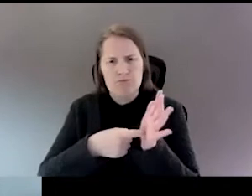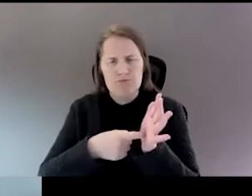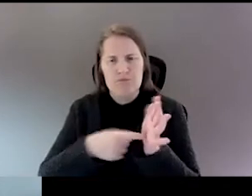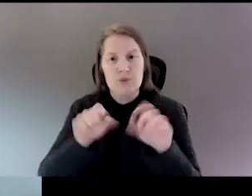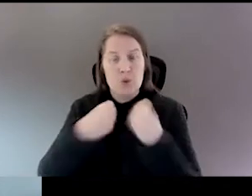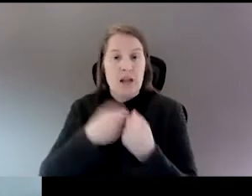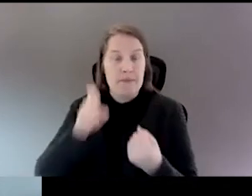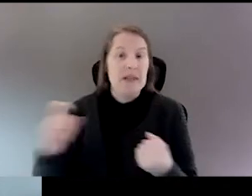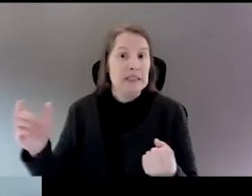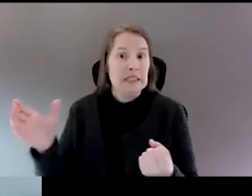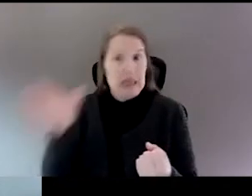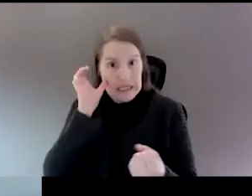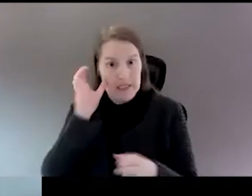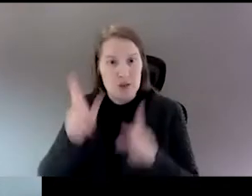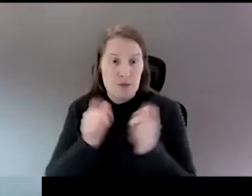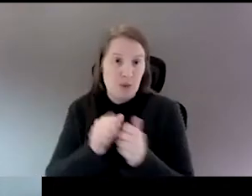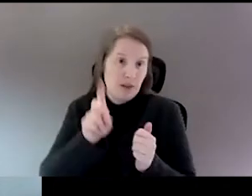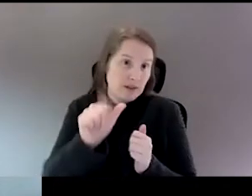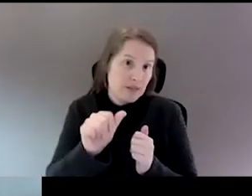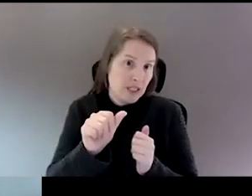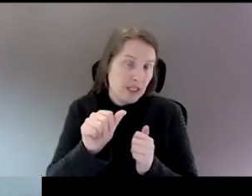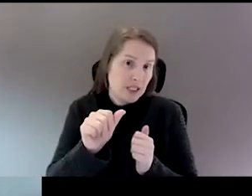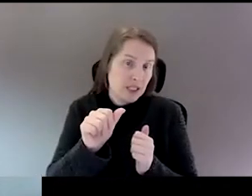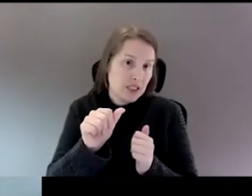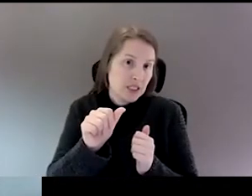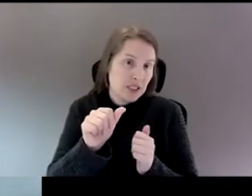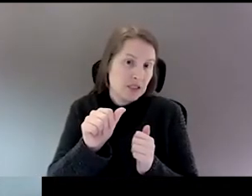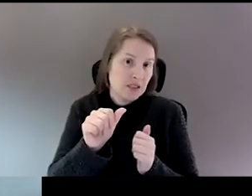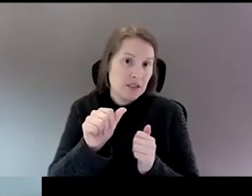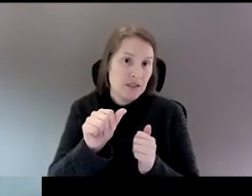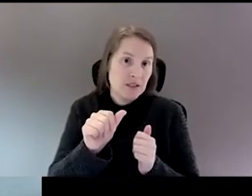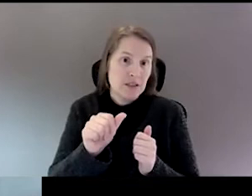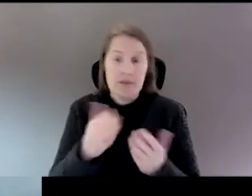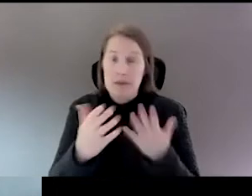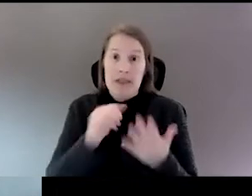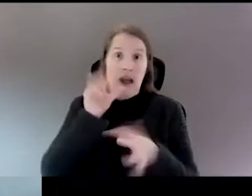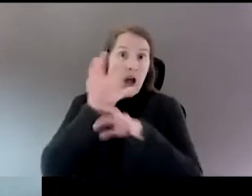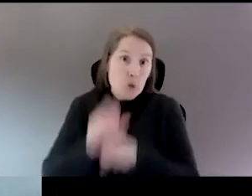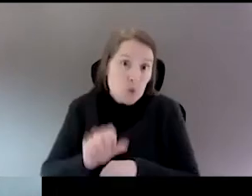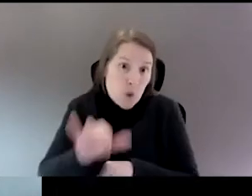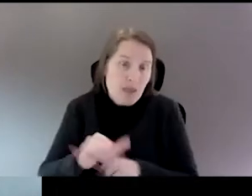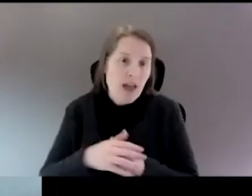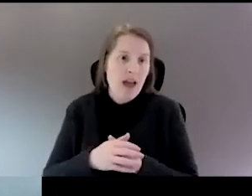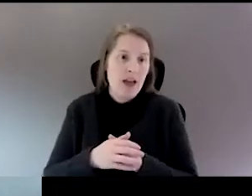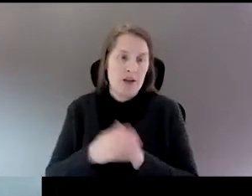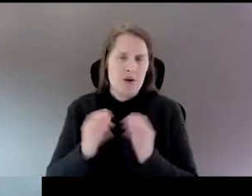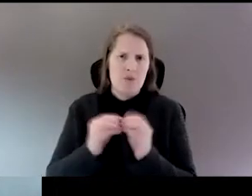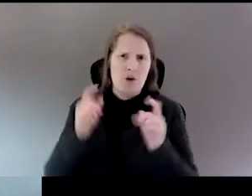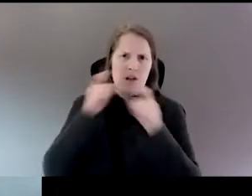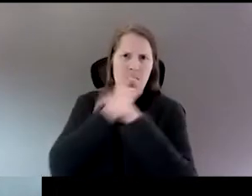disabilities, whether that may be um, not what they're used to, or more complicated than what they might be expecting, or what have